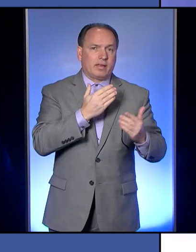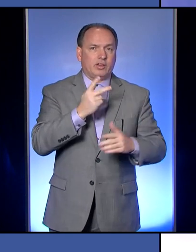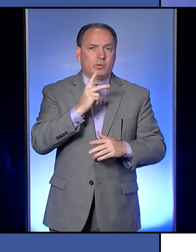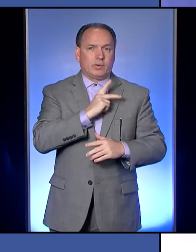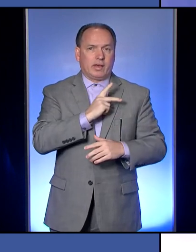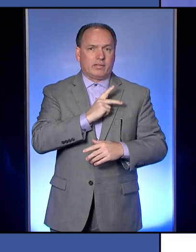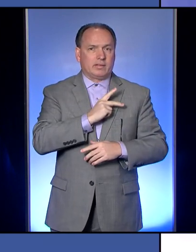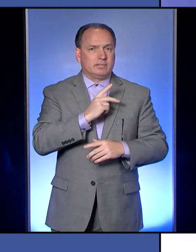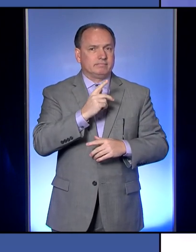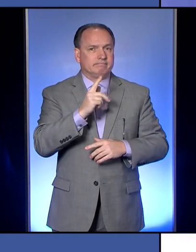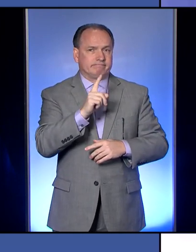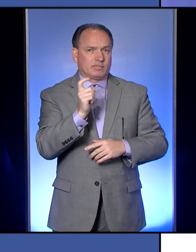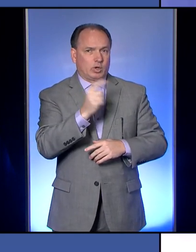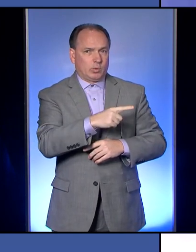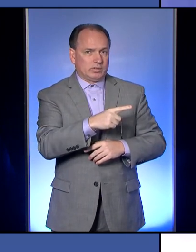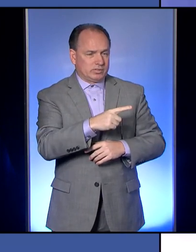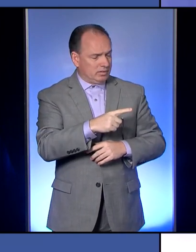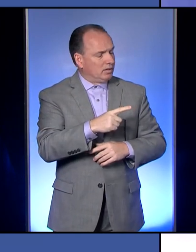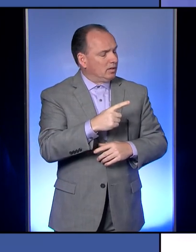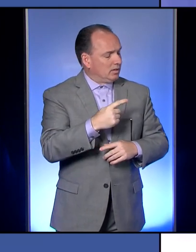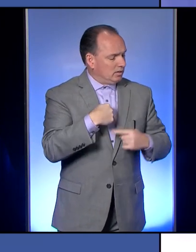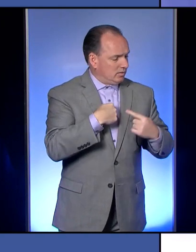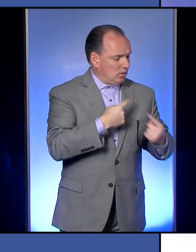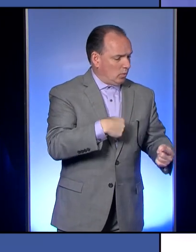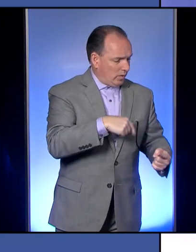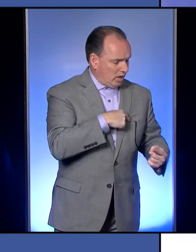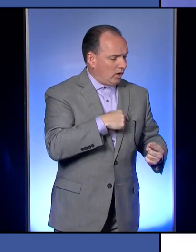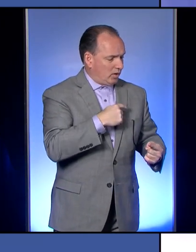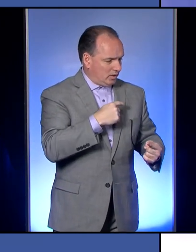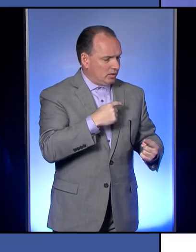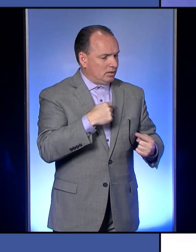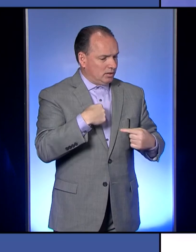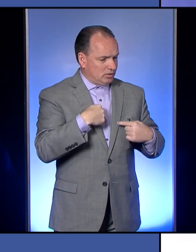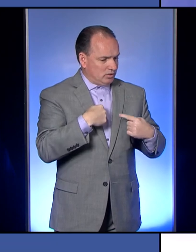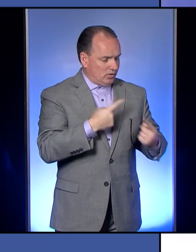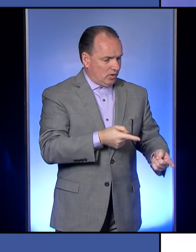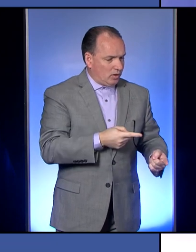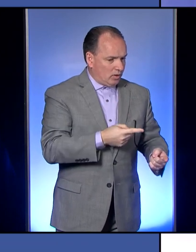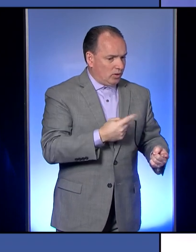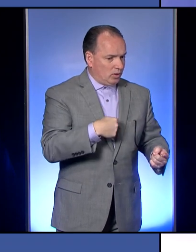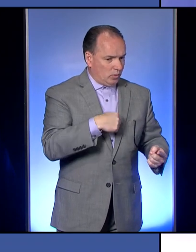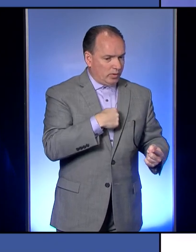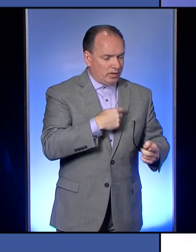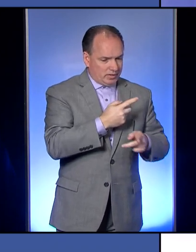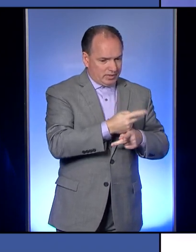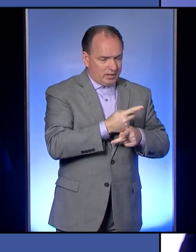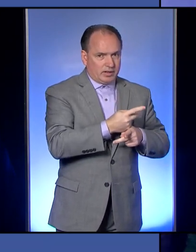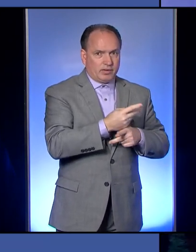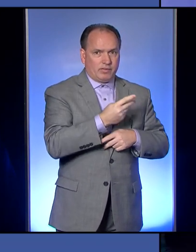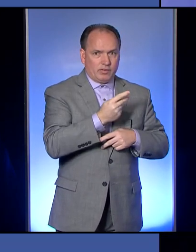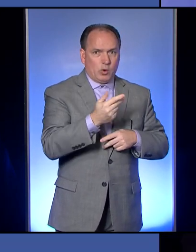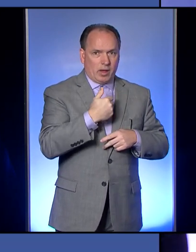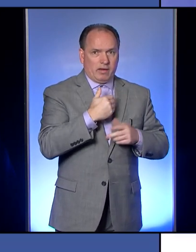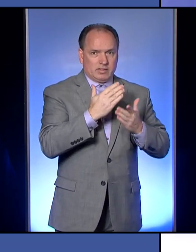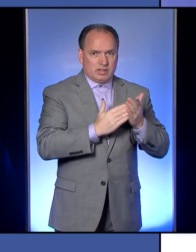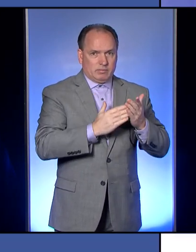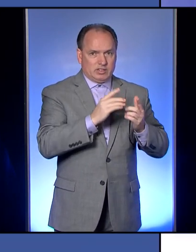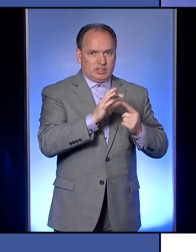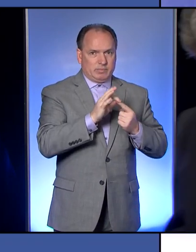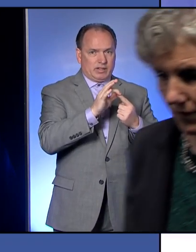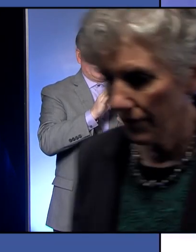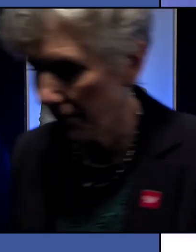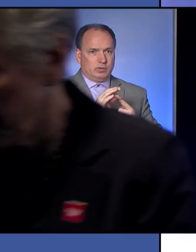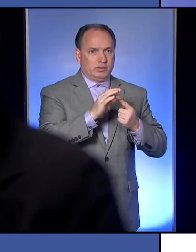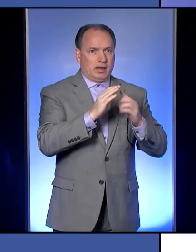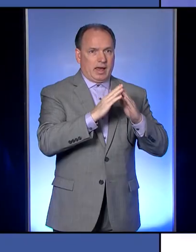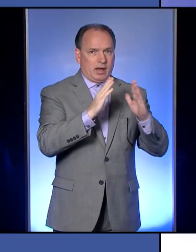again. So currently, we are caring for some patients with COVID disease. We keep them housed in units that are specially designed for